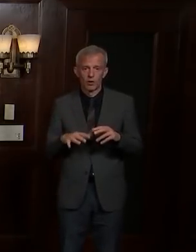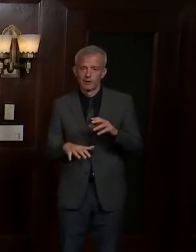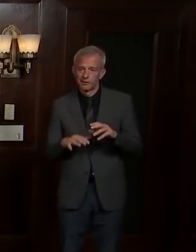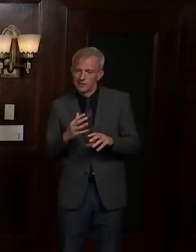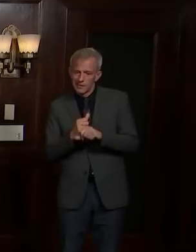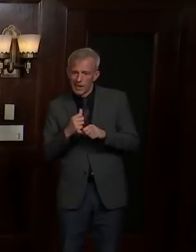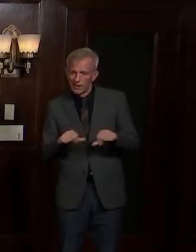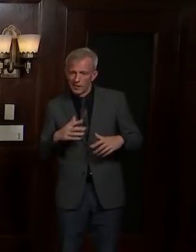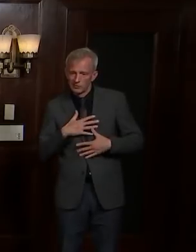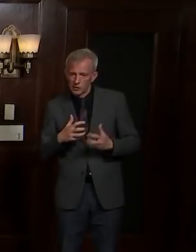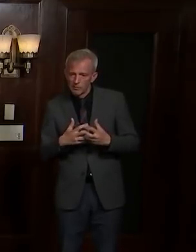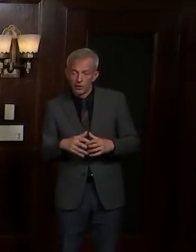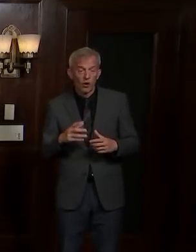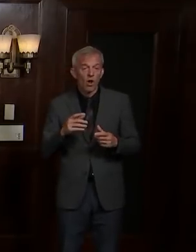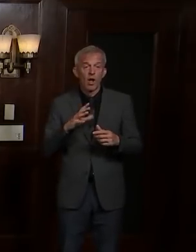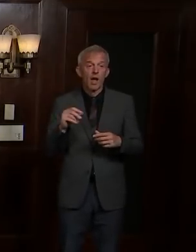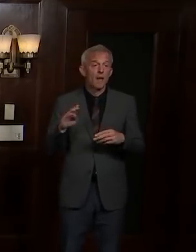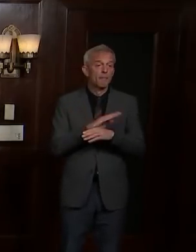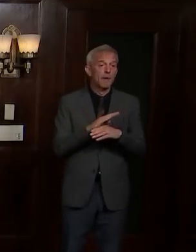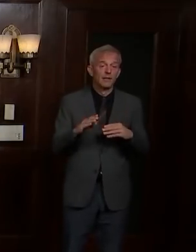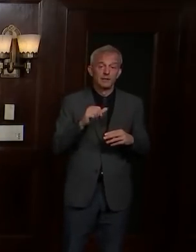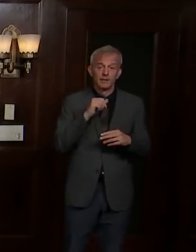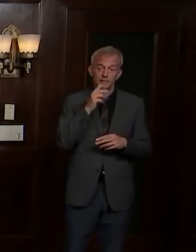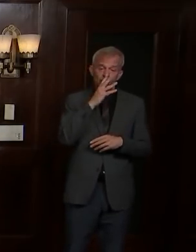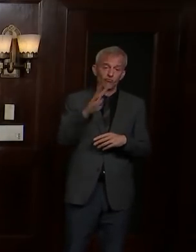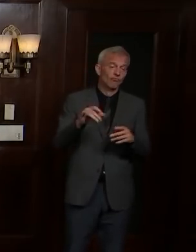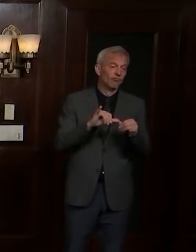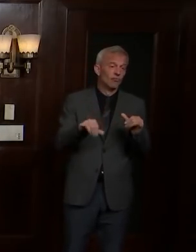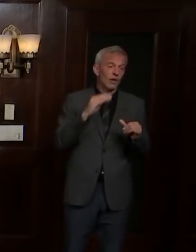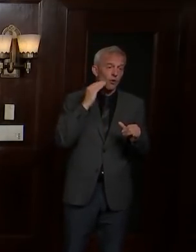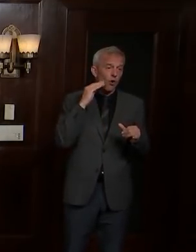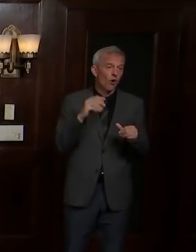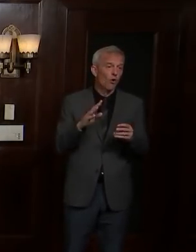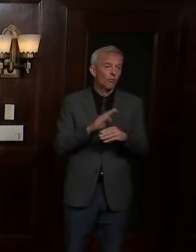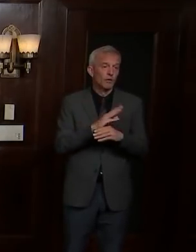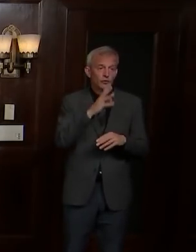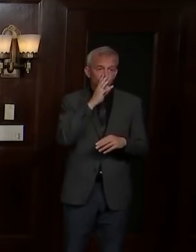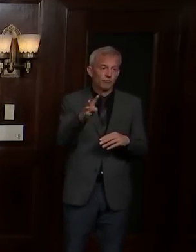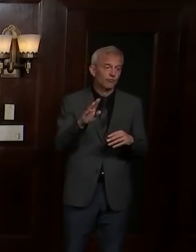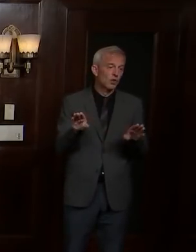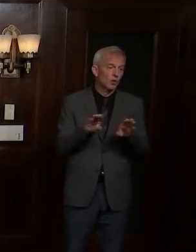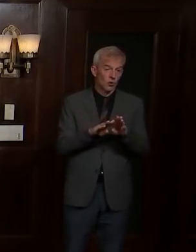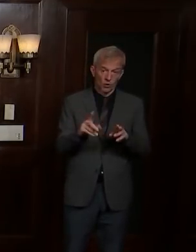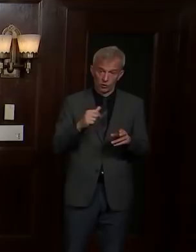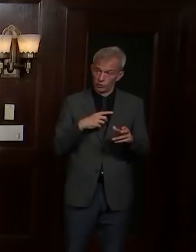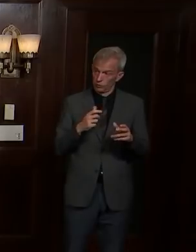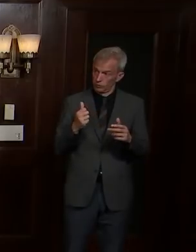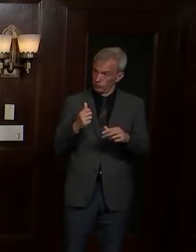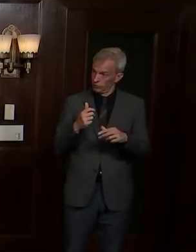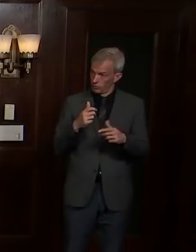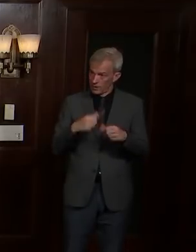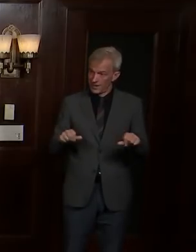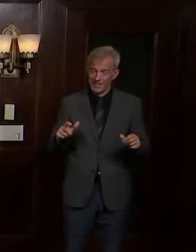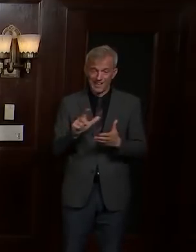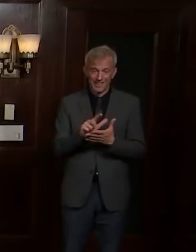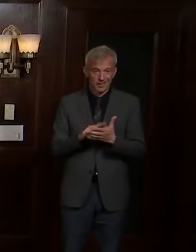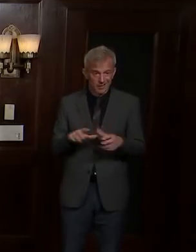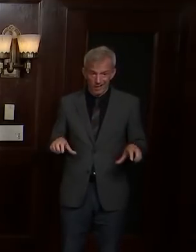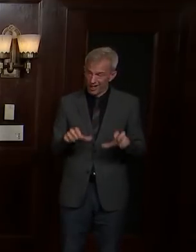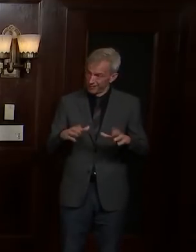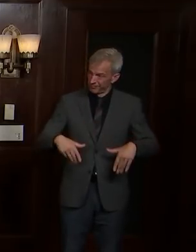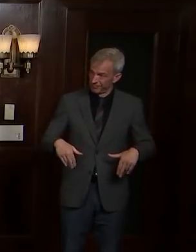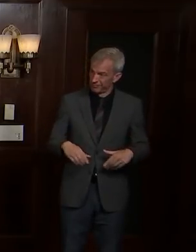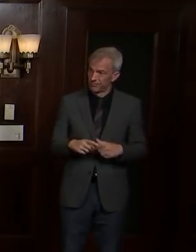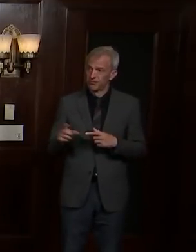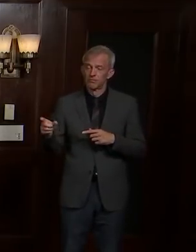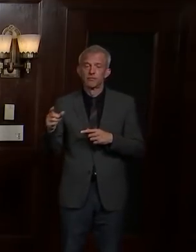citations or any legal action taken against any companies like this yet? Let me start with the second one. So procuring ventilators, we actually have